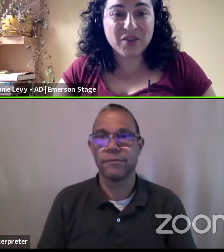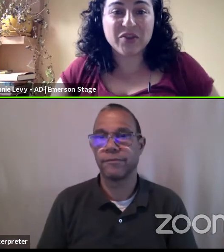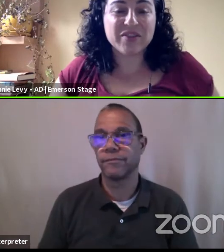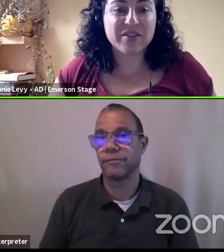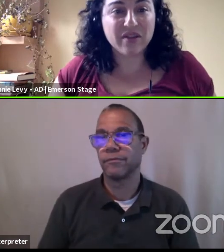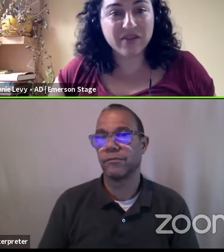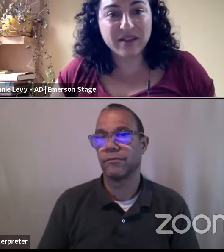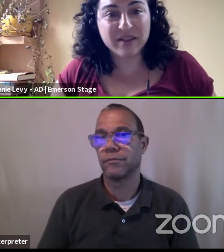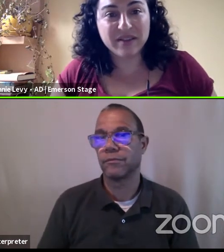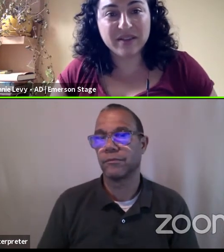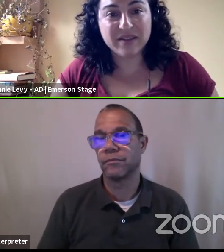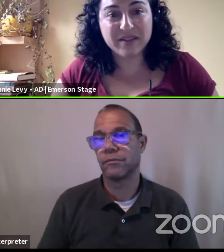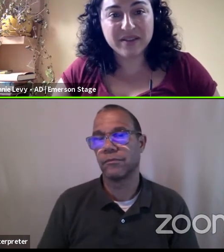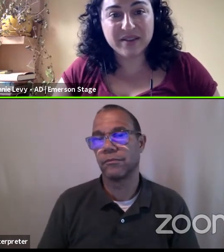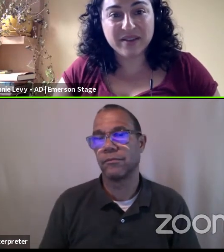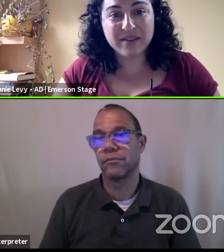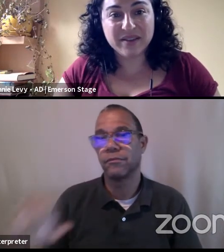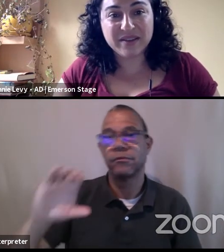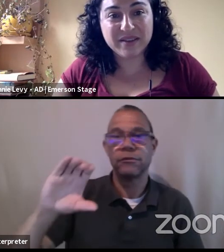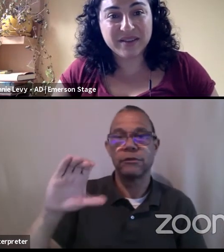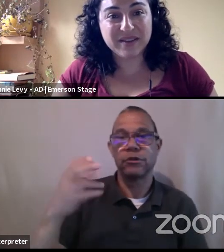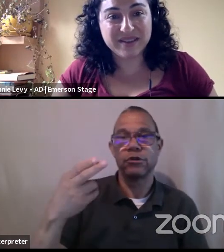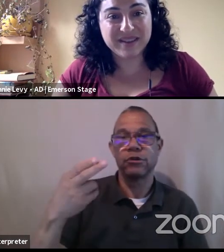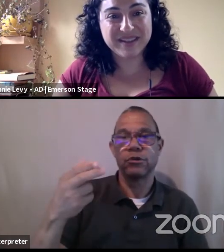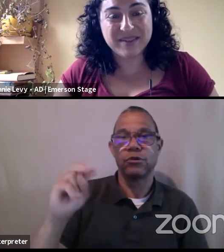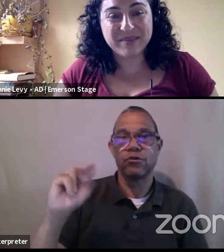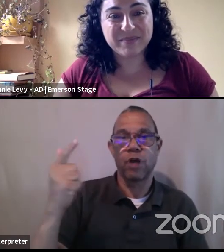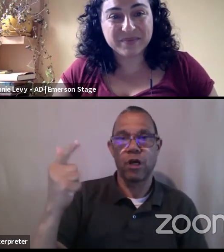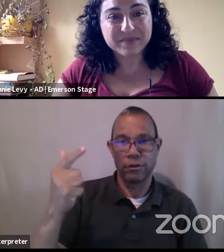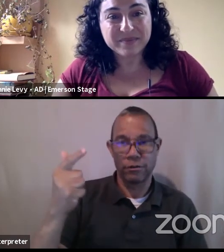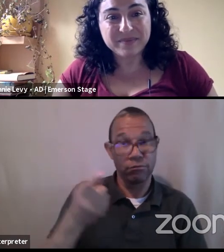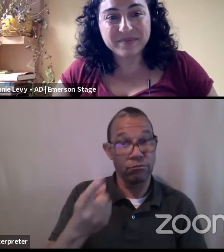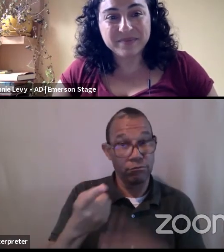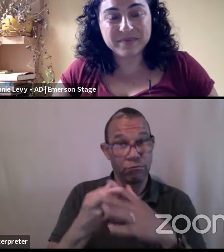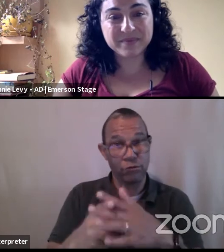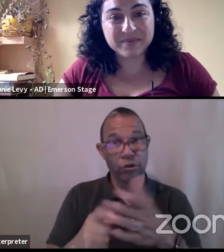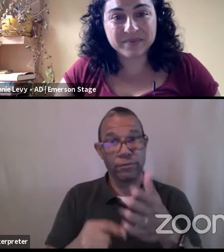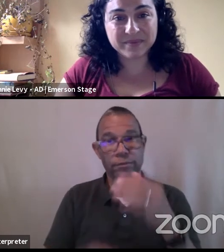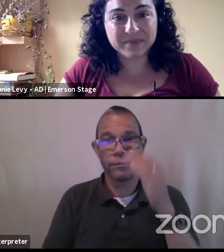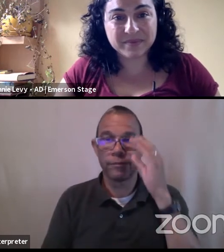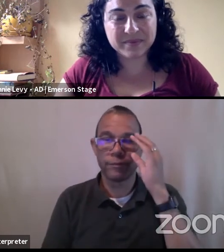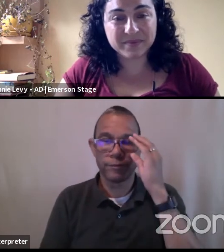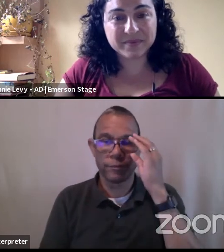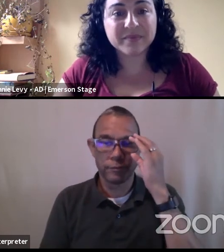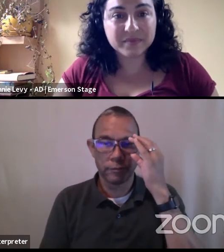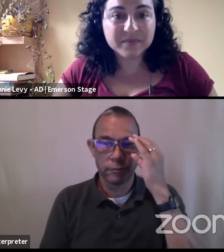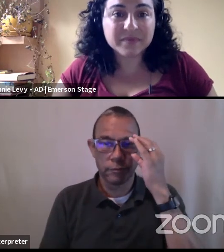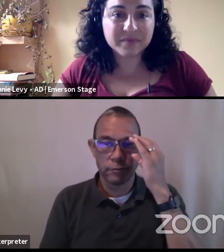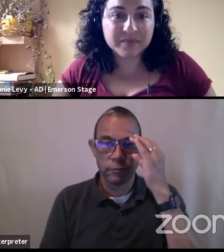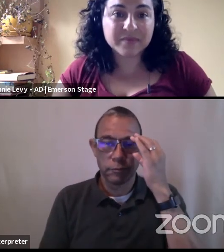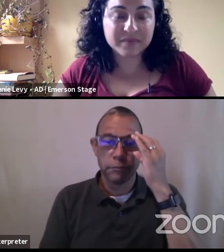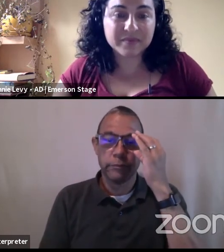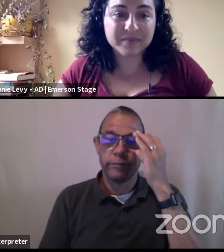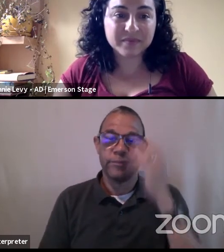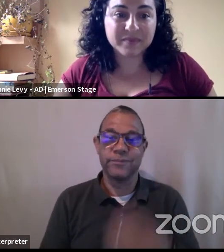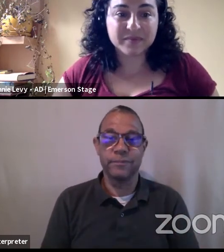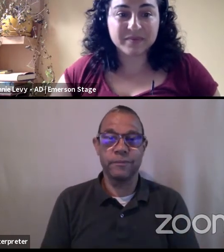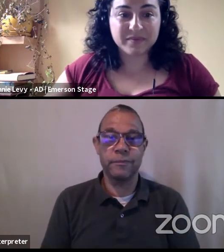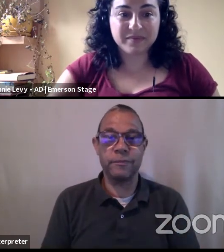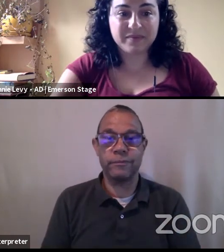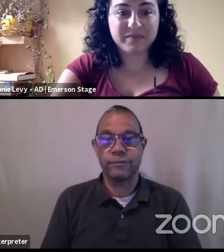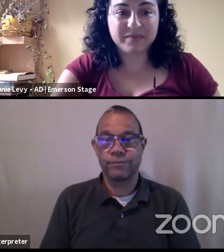Do you want to start us off? Chang, Oh yeah. Uh, I think, uh, a big realization for us is that, uh,